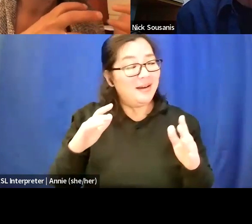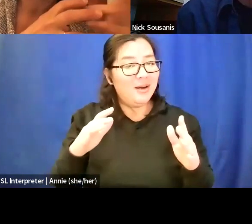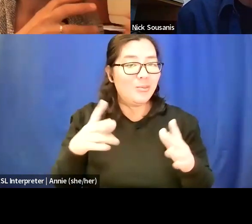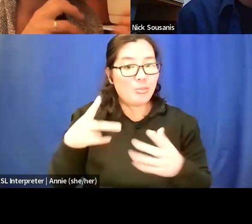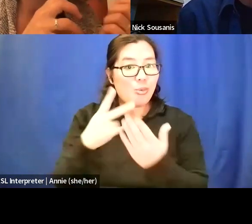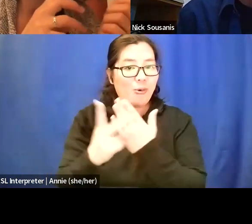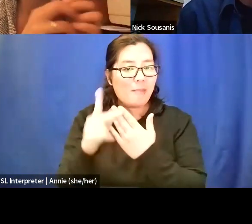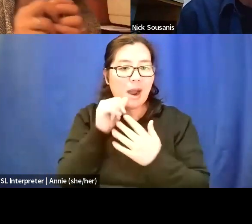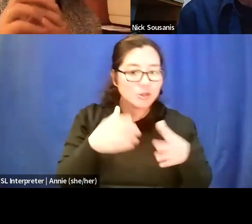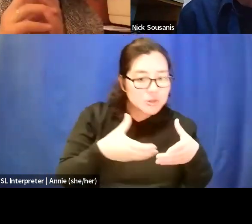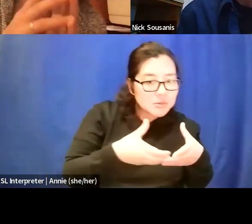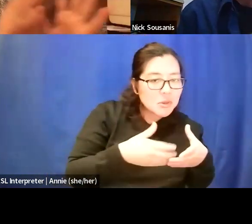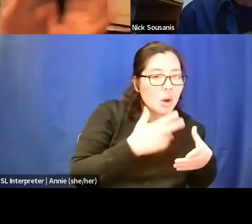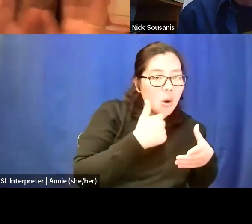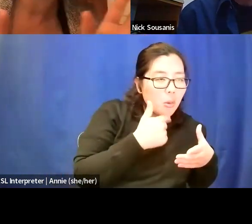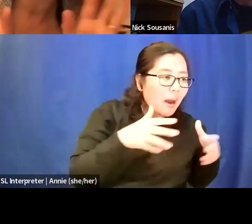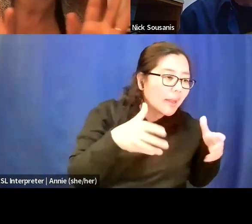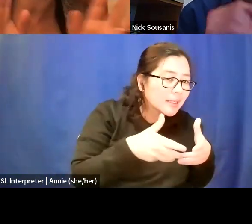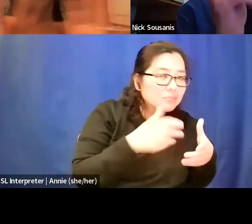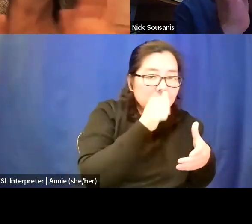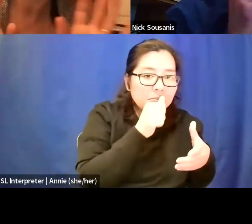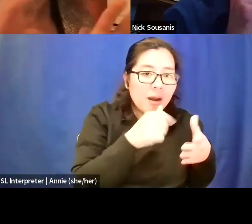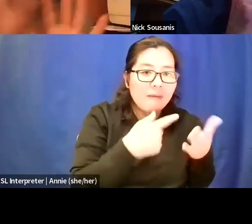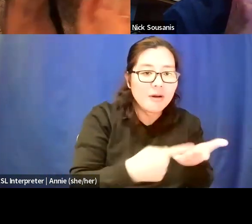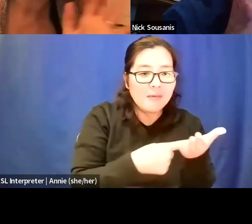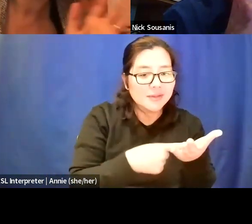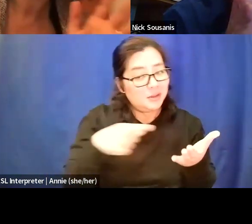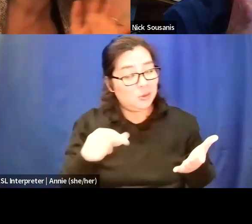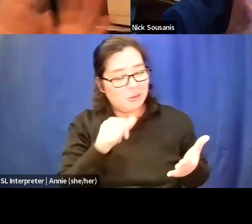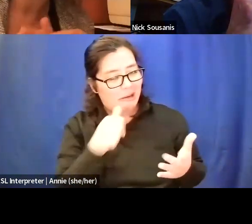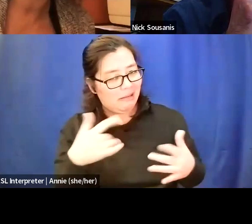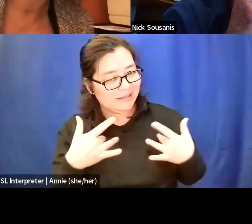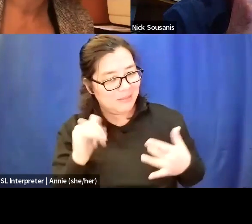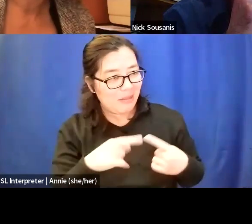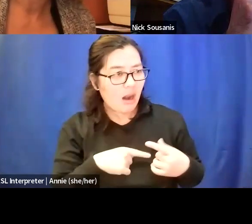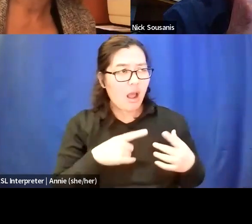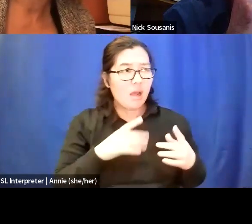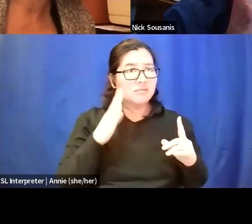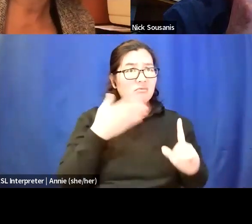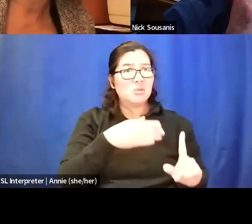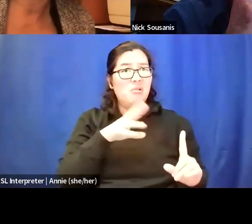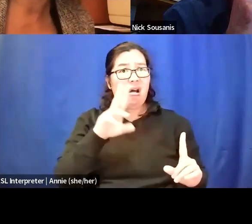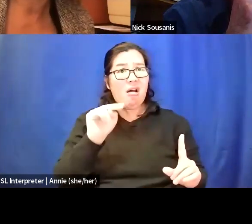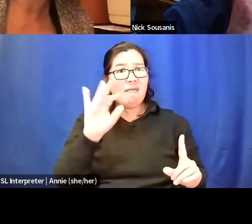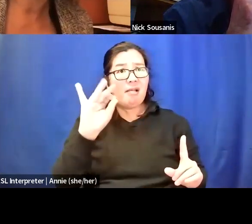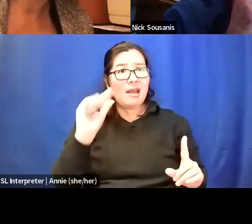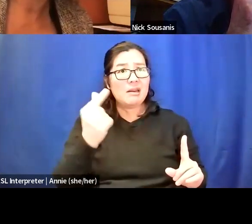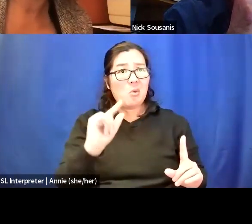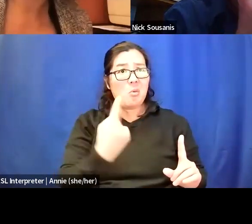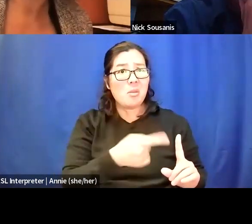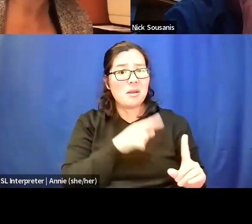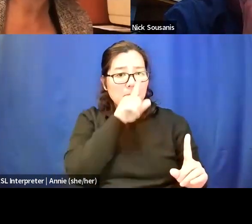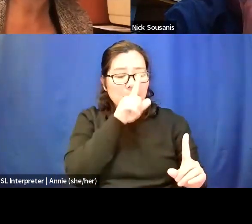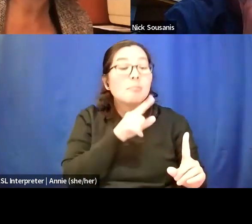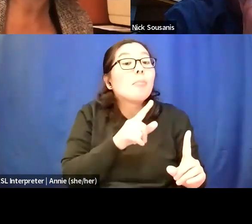having it be a quiet conversation, because you weren't stoked about like, oh, it's all about unflattening. But there really was a benefit to